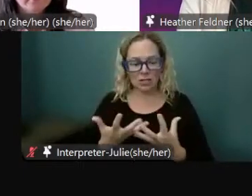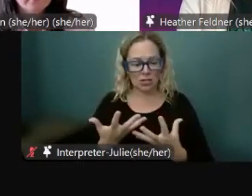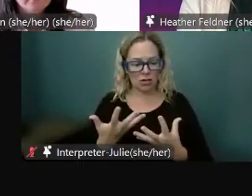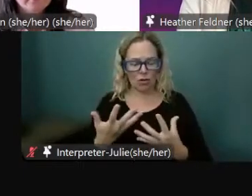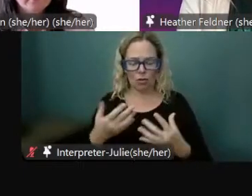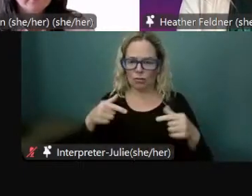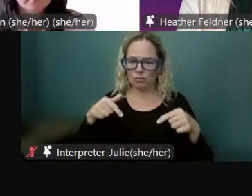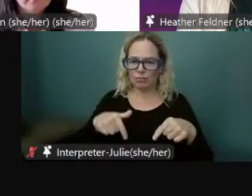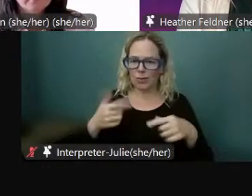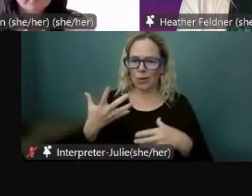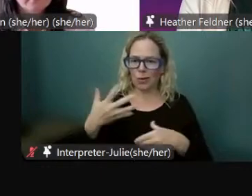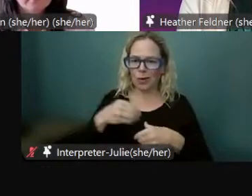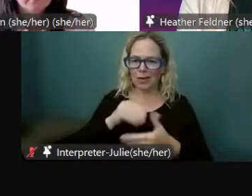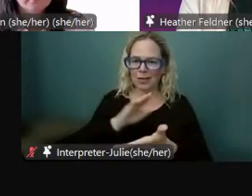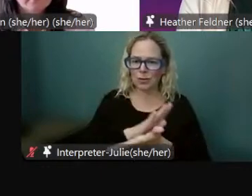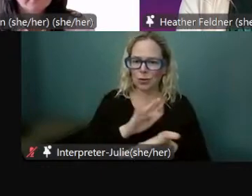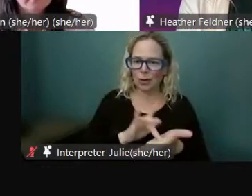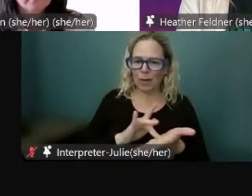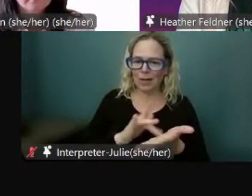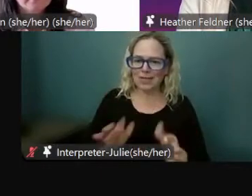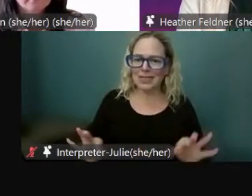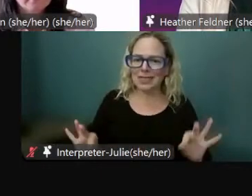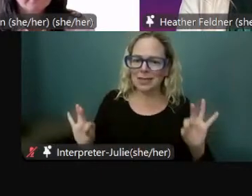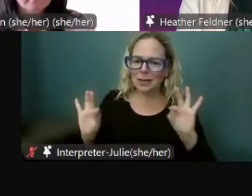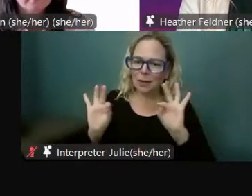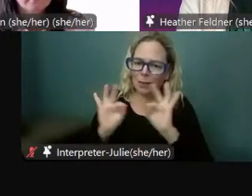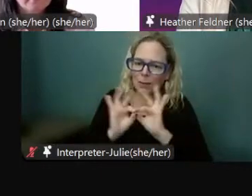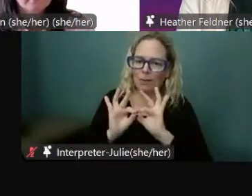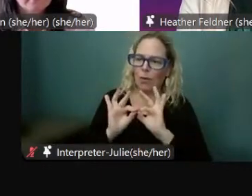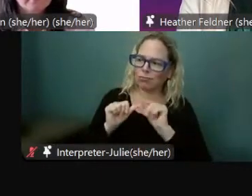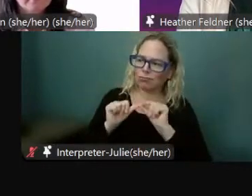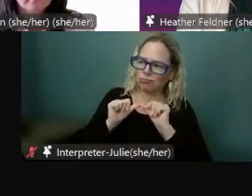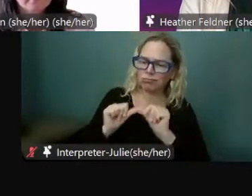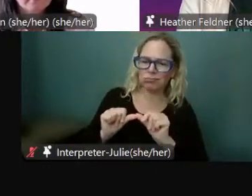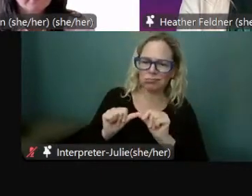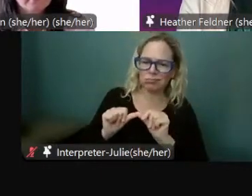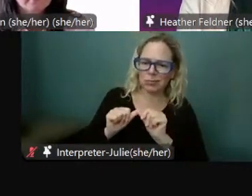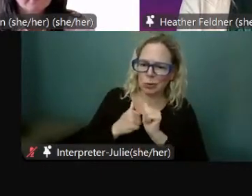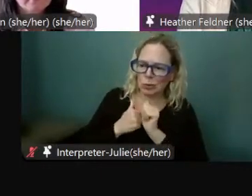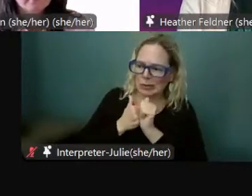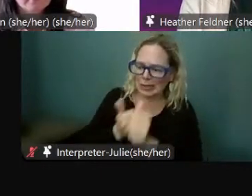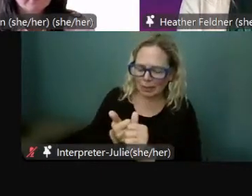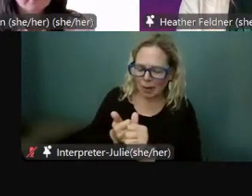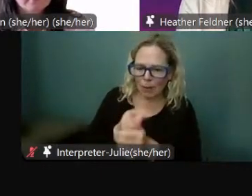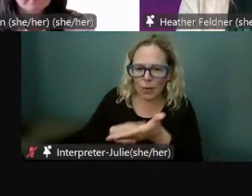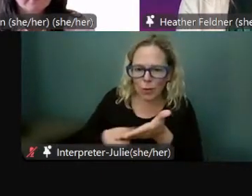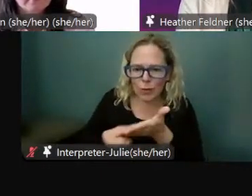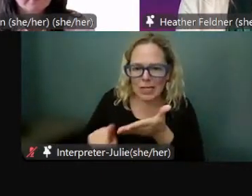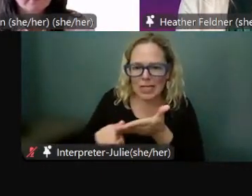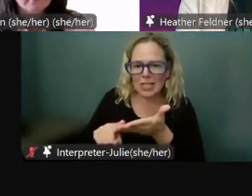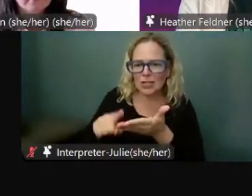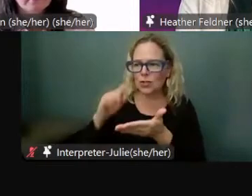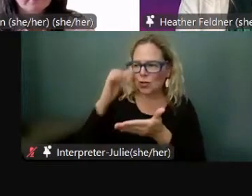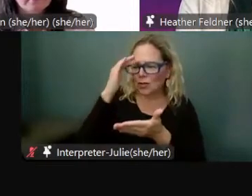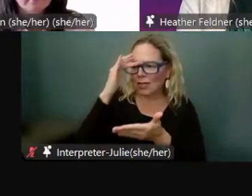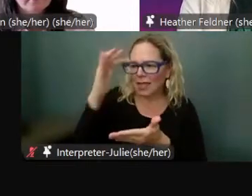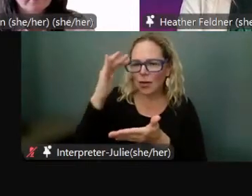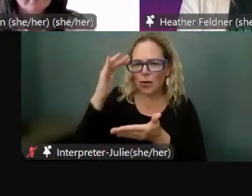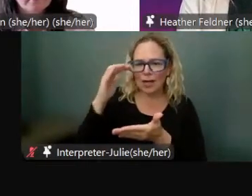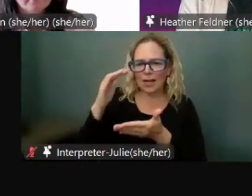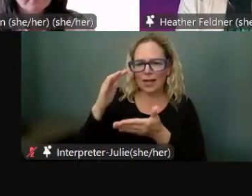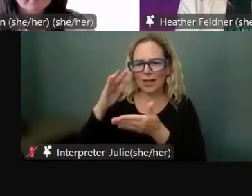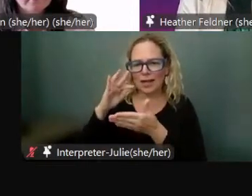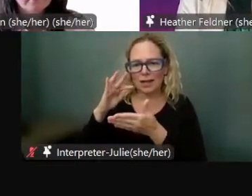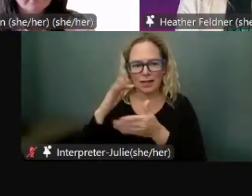medicine, it's important to keep up with the research and the theory in our